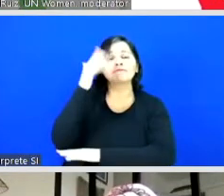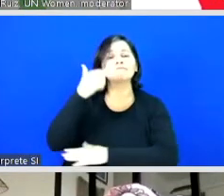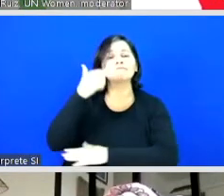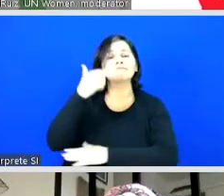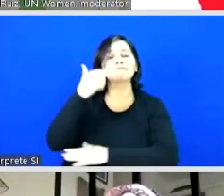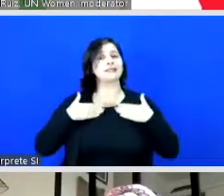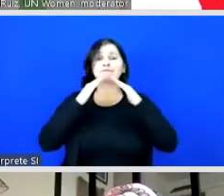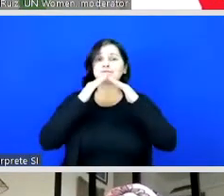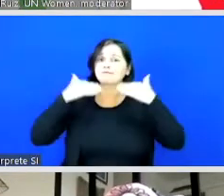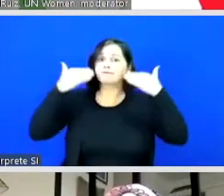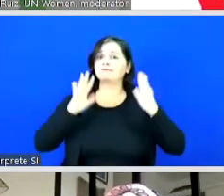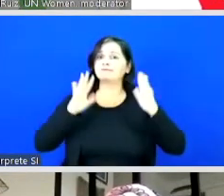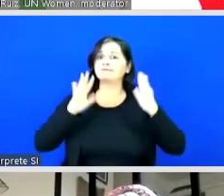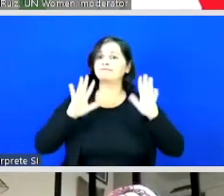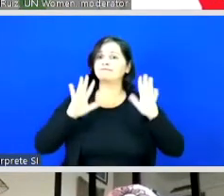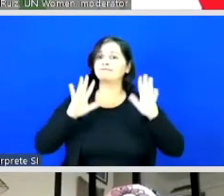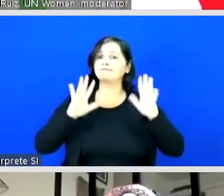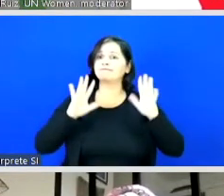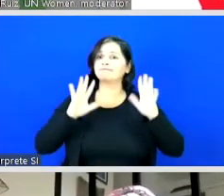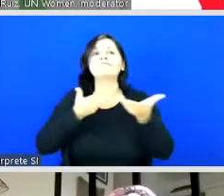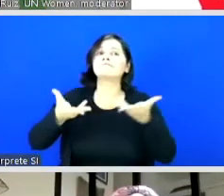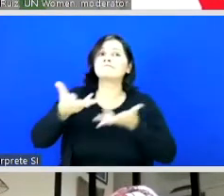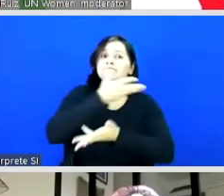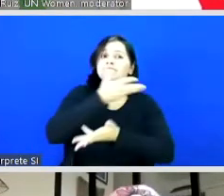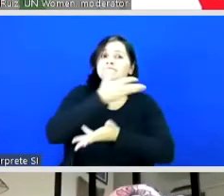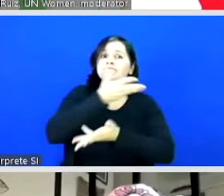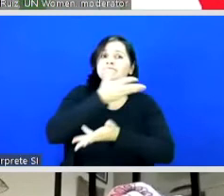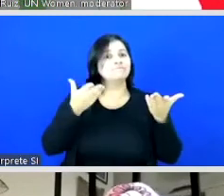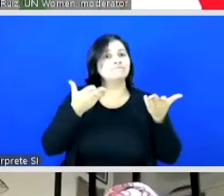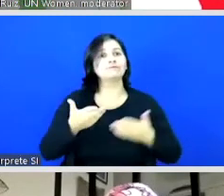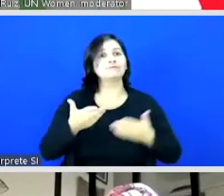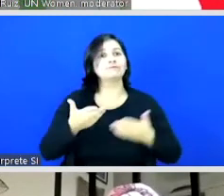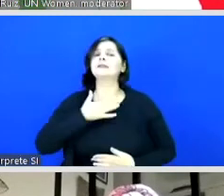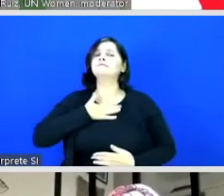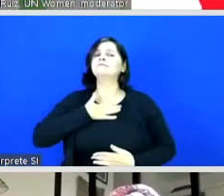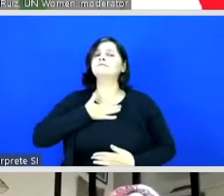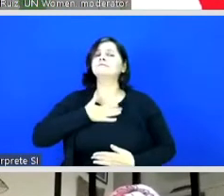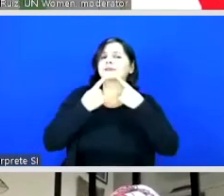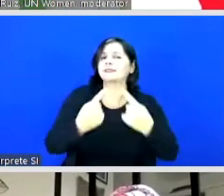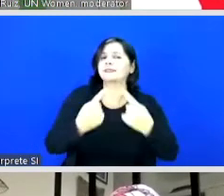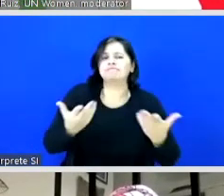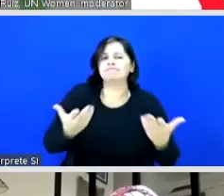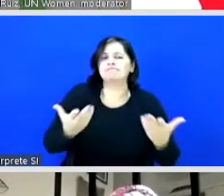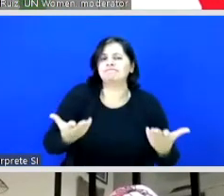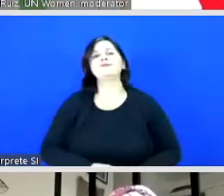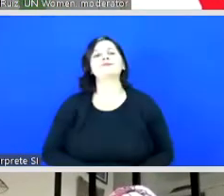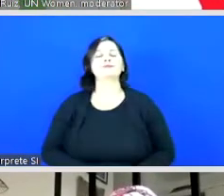to you because you know the struggle from the local to the international level. Of course, Elena, you